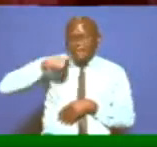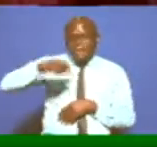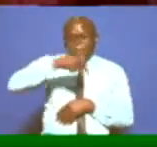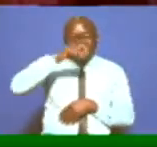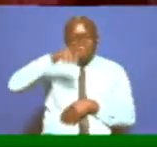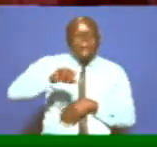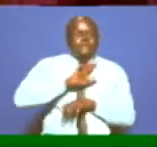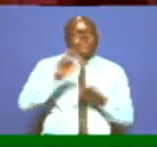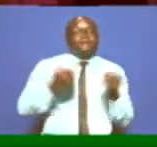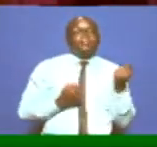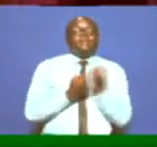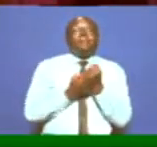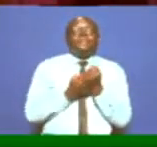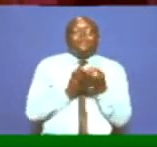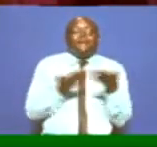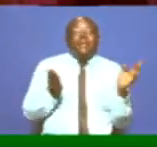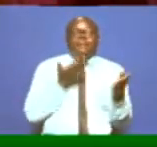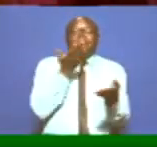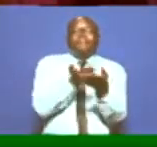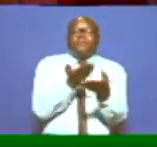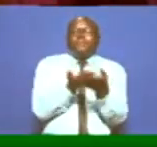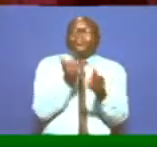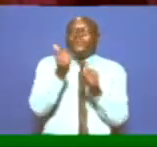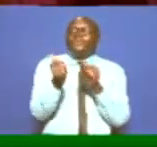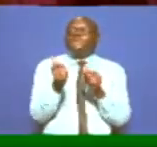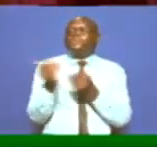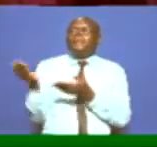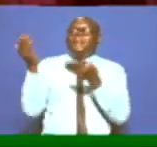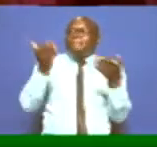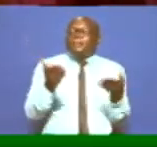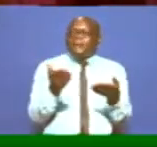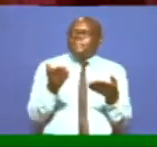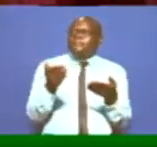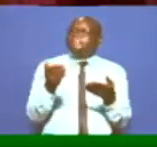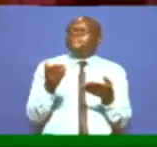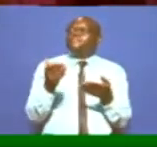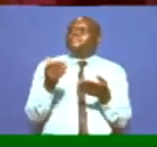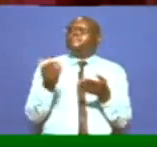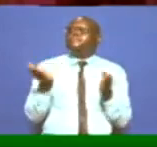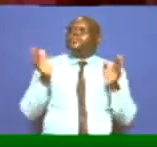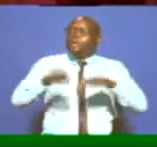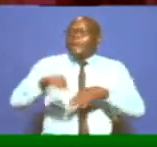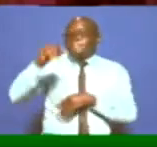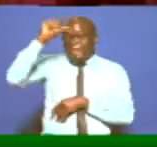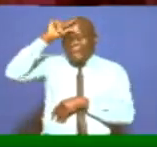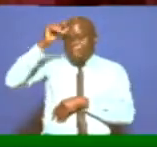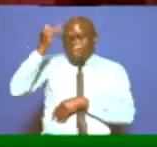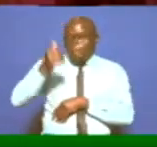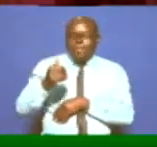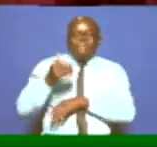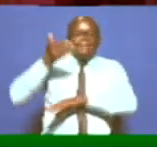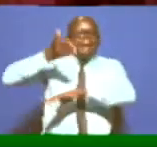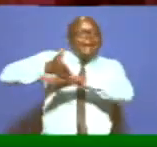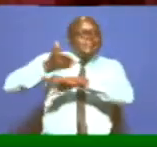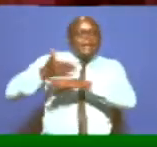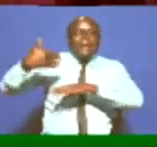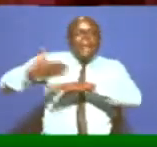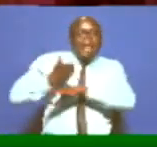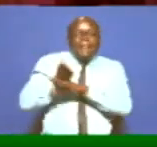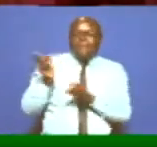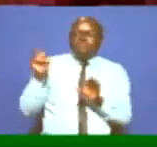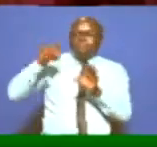support any proposal which is going to bring down our government just because cartels have penetrated